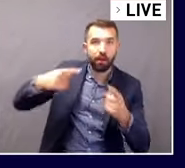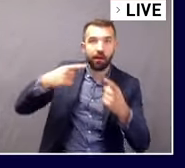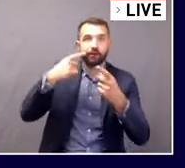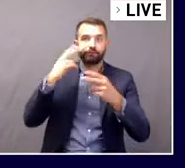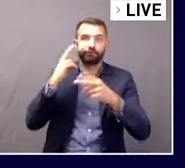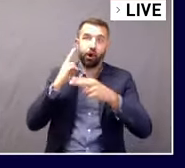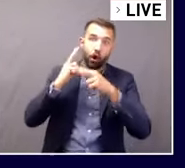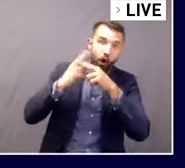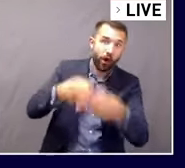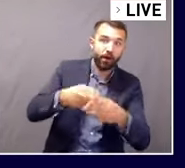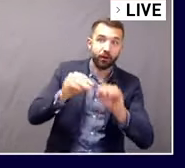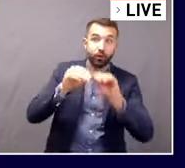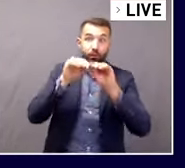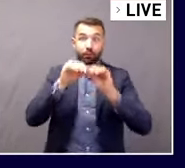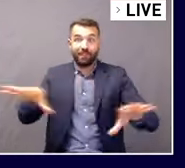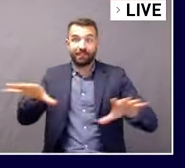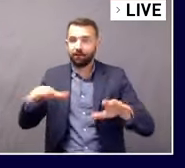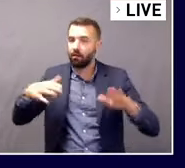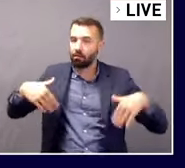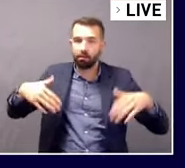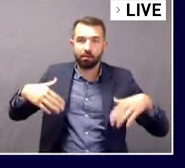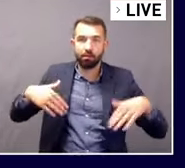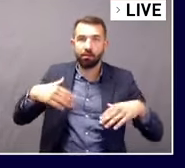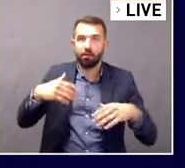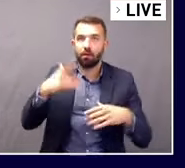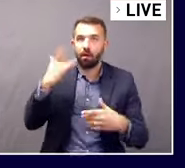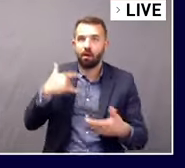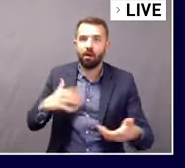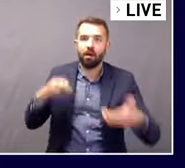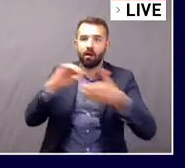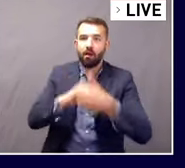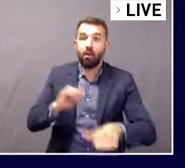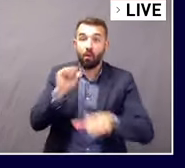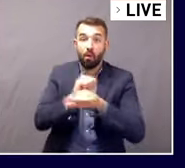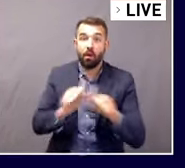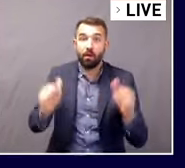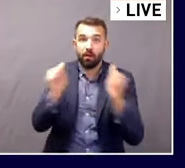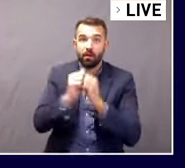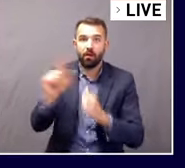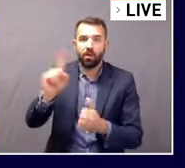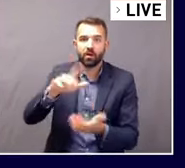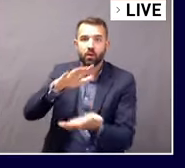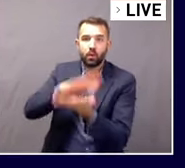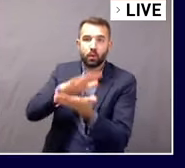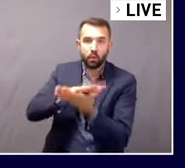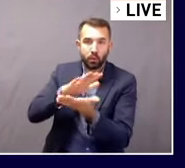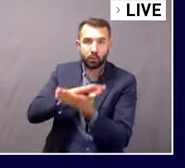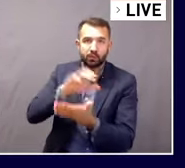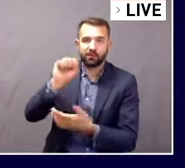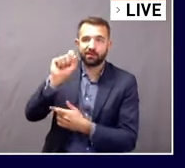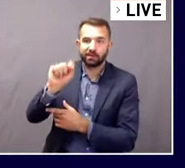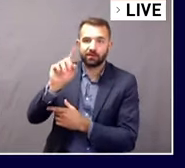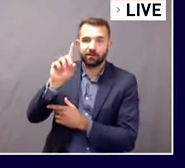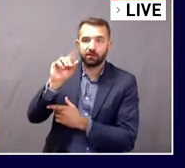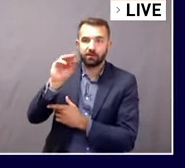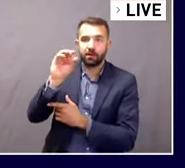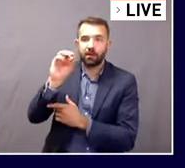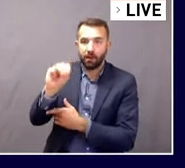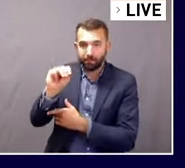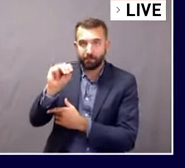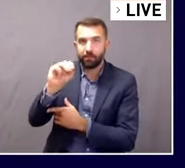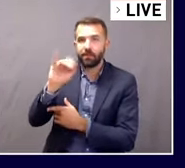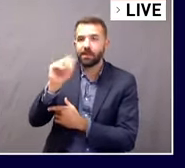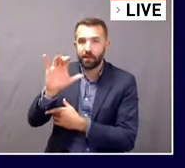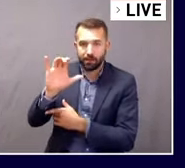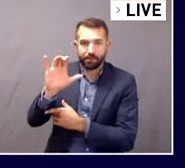Maine CDC is working with, and that is at St. Dominic Academy in Lewiston. As of right now, we are aware